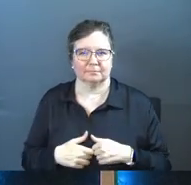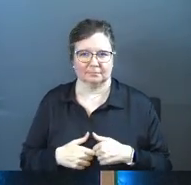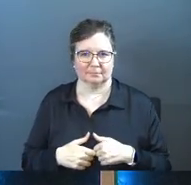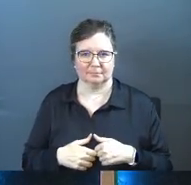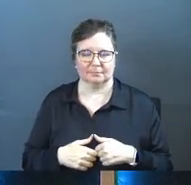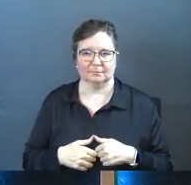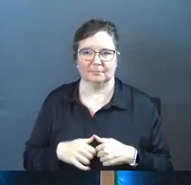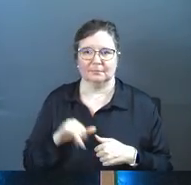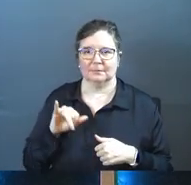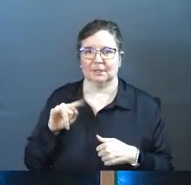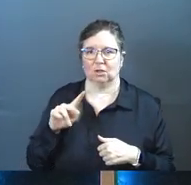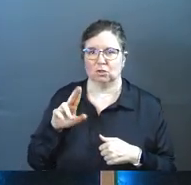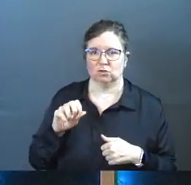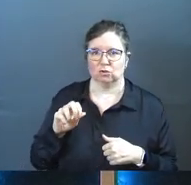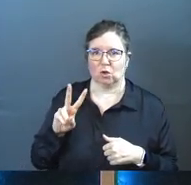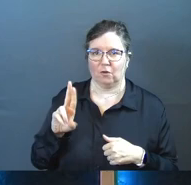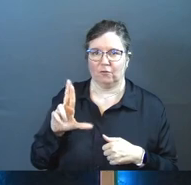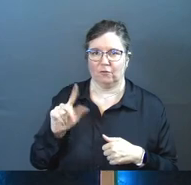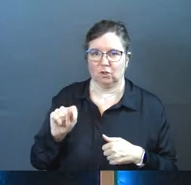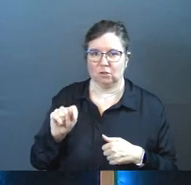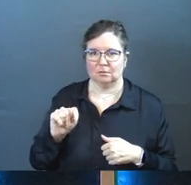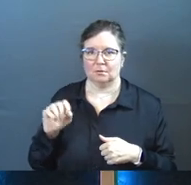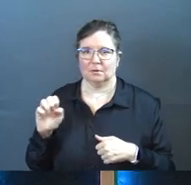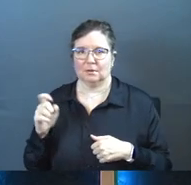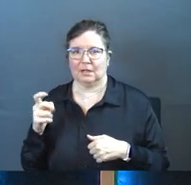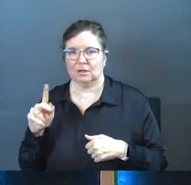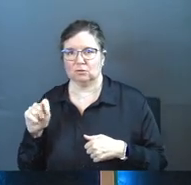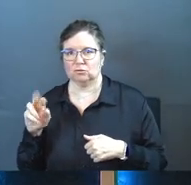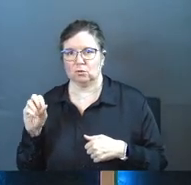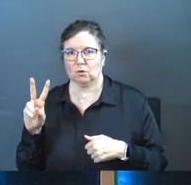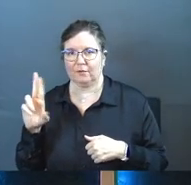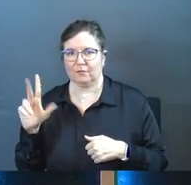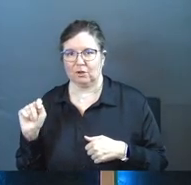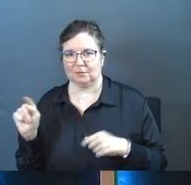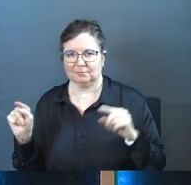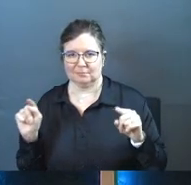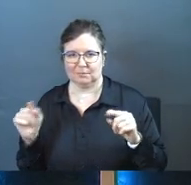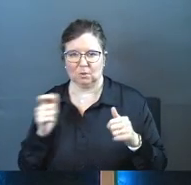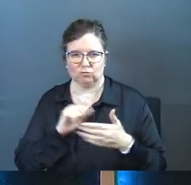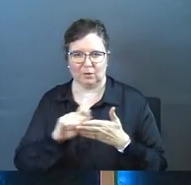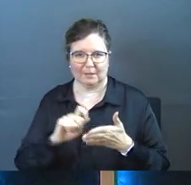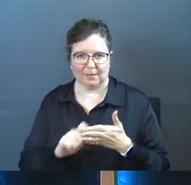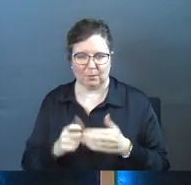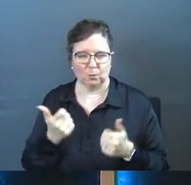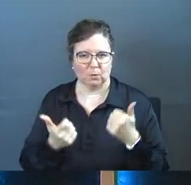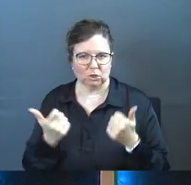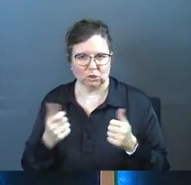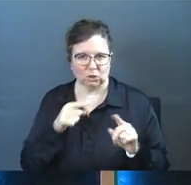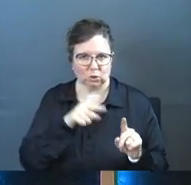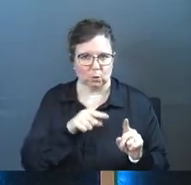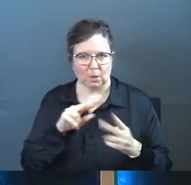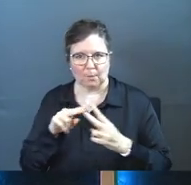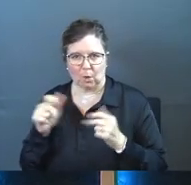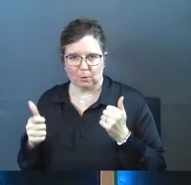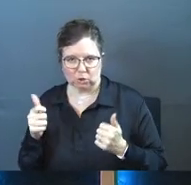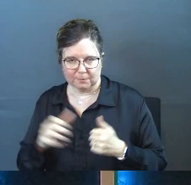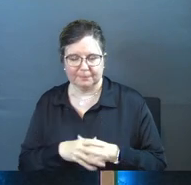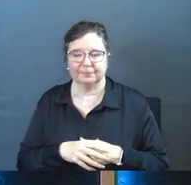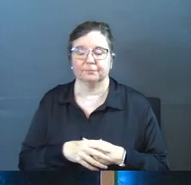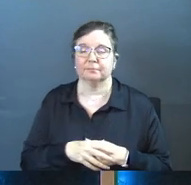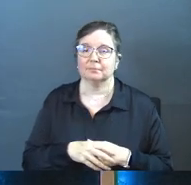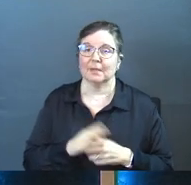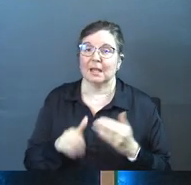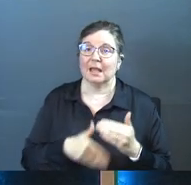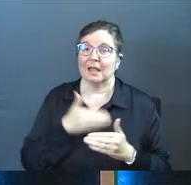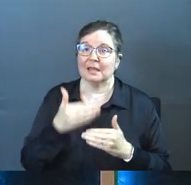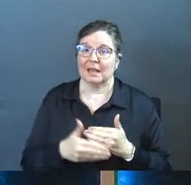are you? And which is your partner? Write those things down. Next, and I'm not going to give you a